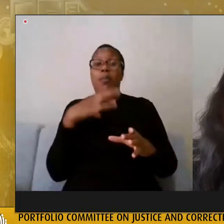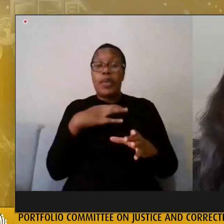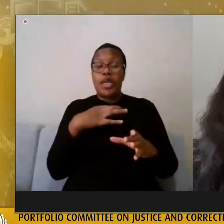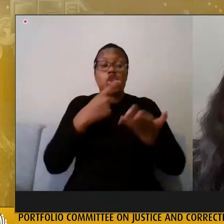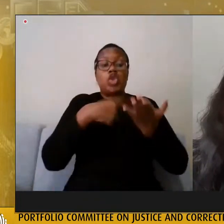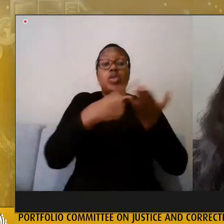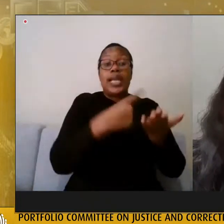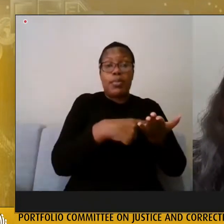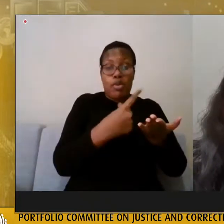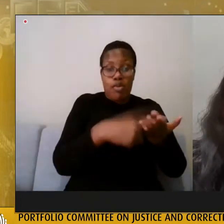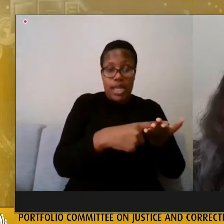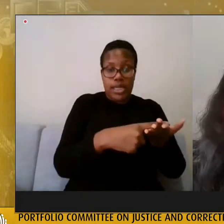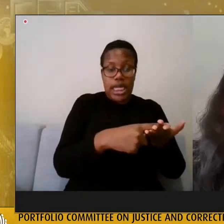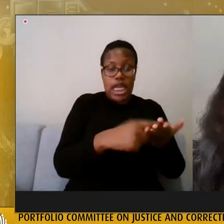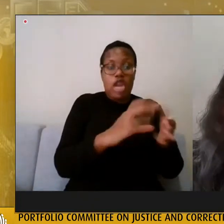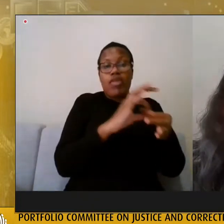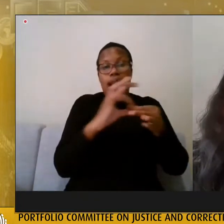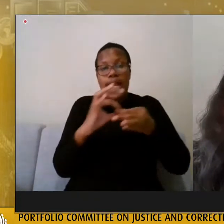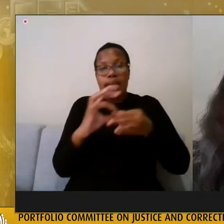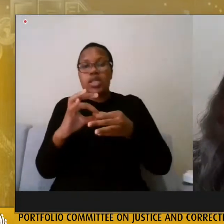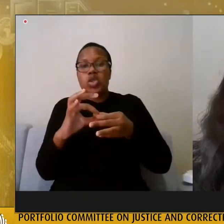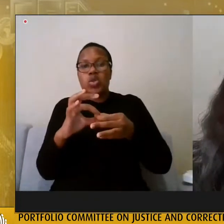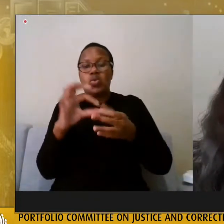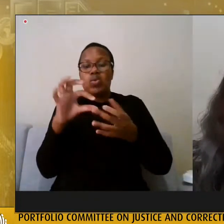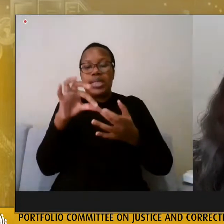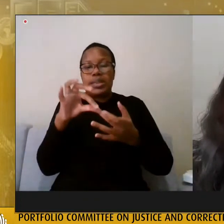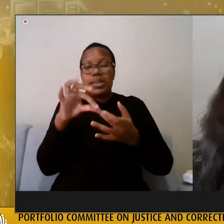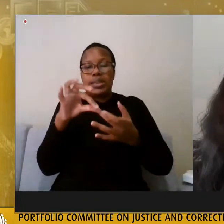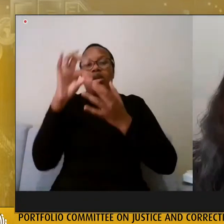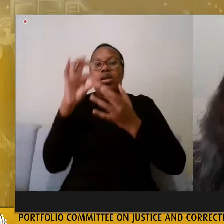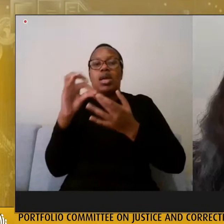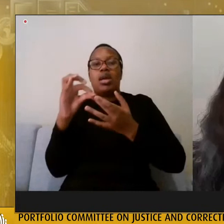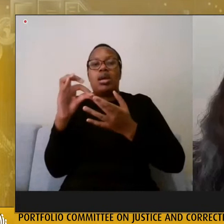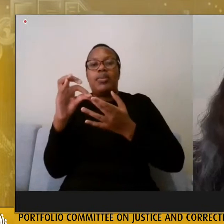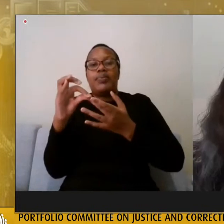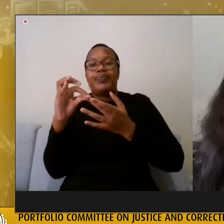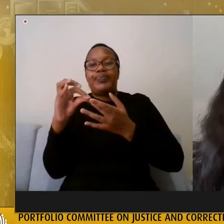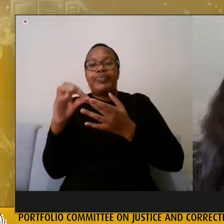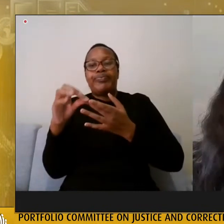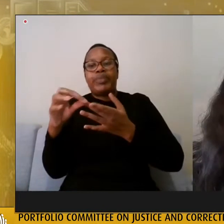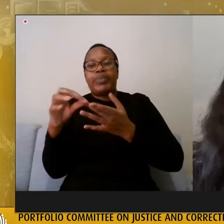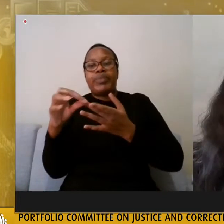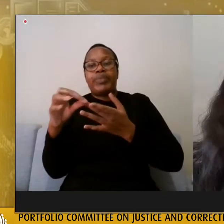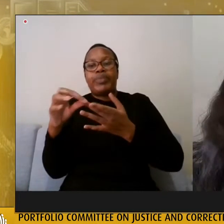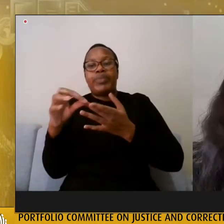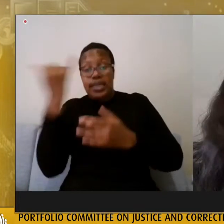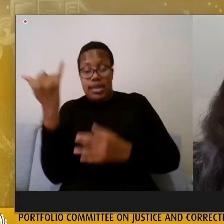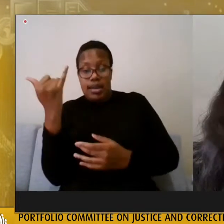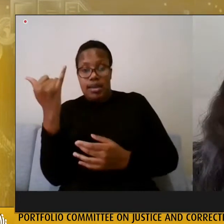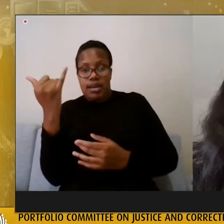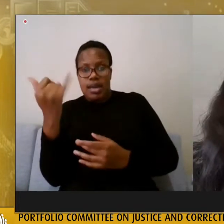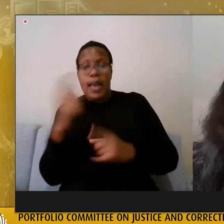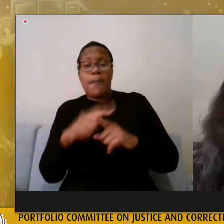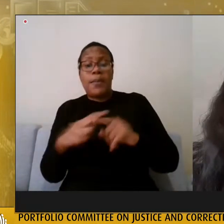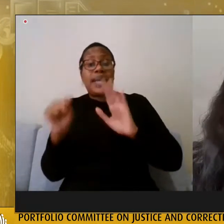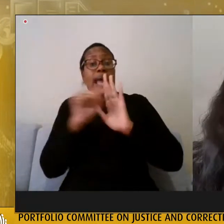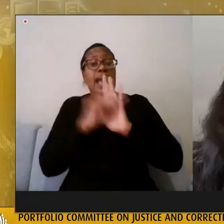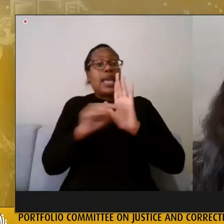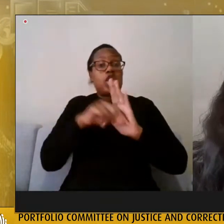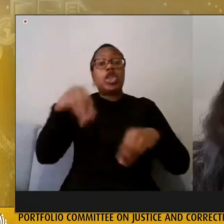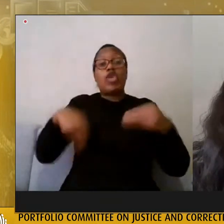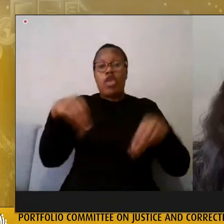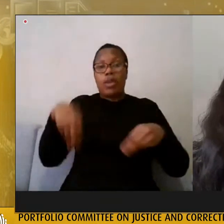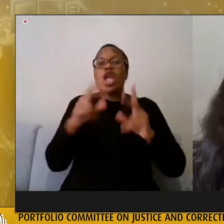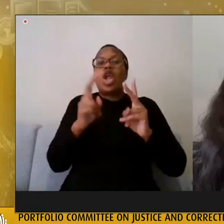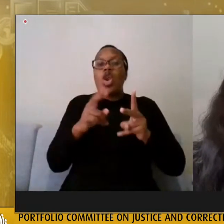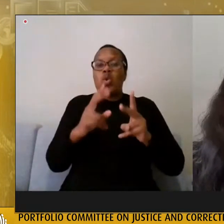in respect of this particular aspect. But the allegations of corruption that normally emanate